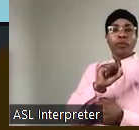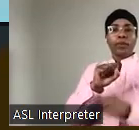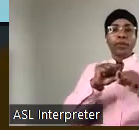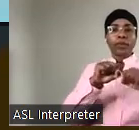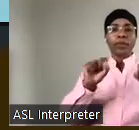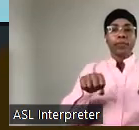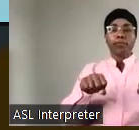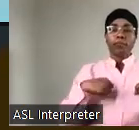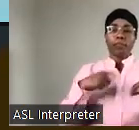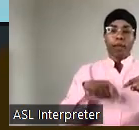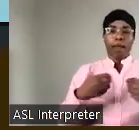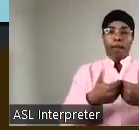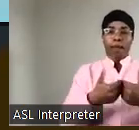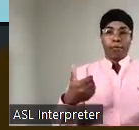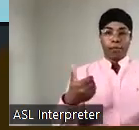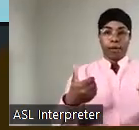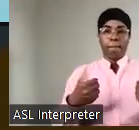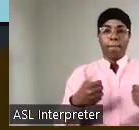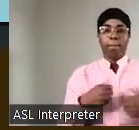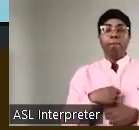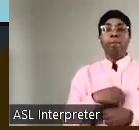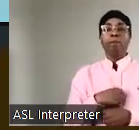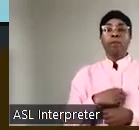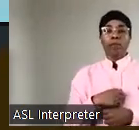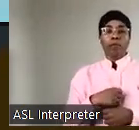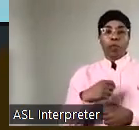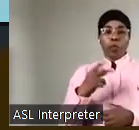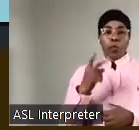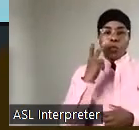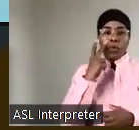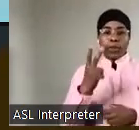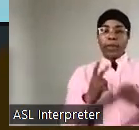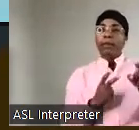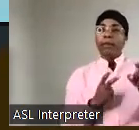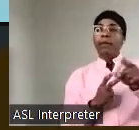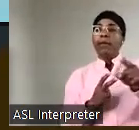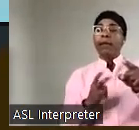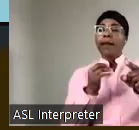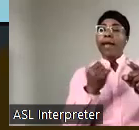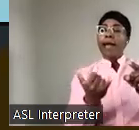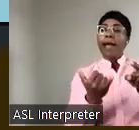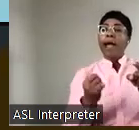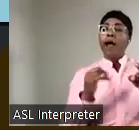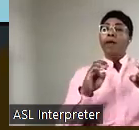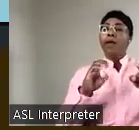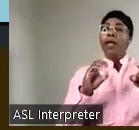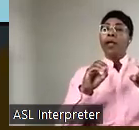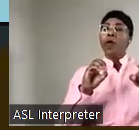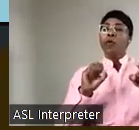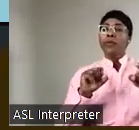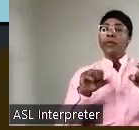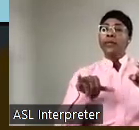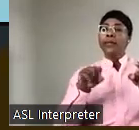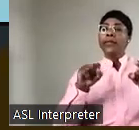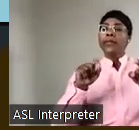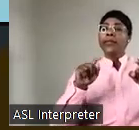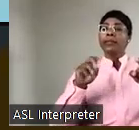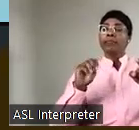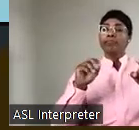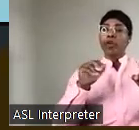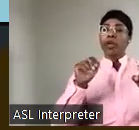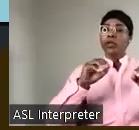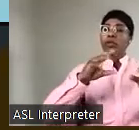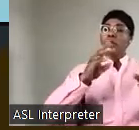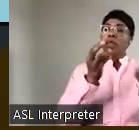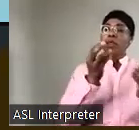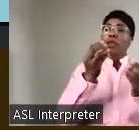that trailing edge, we're seeing these ecosystems sort of march northward. And there's a lot of aspects of